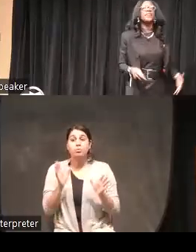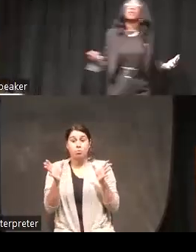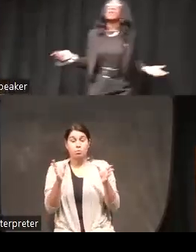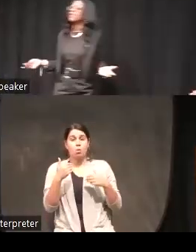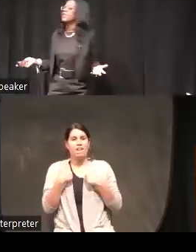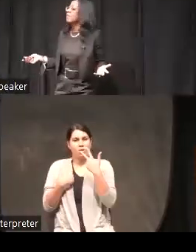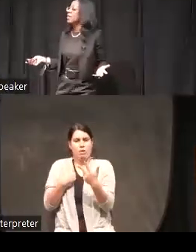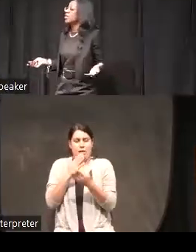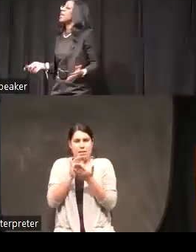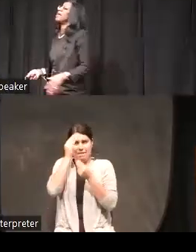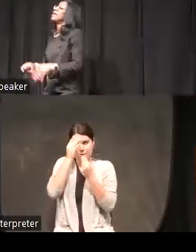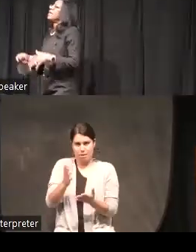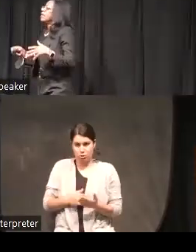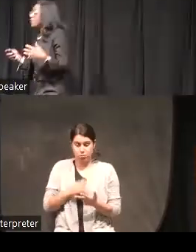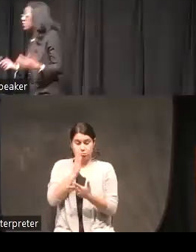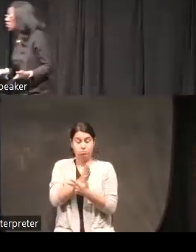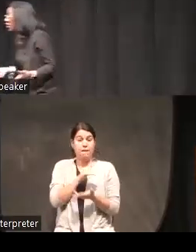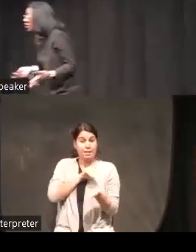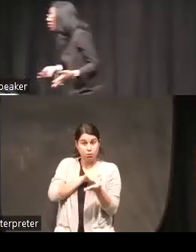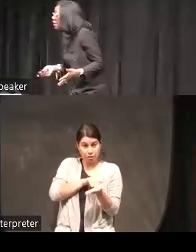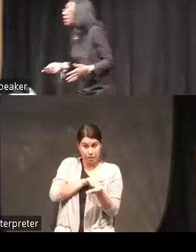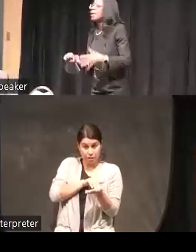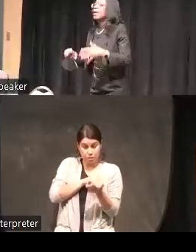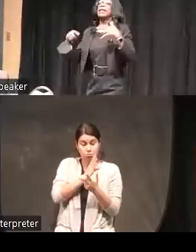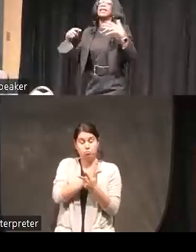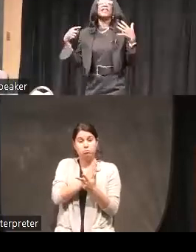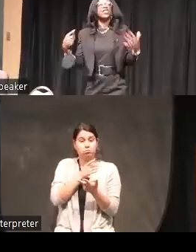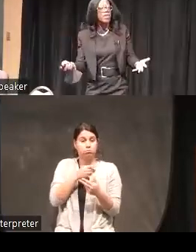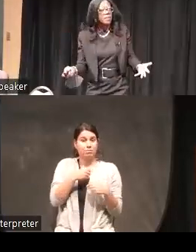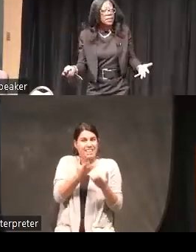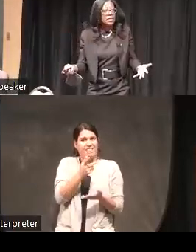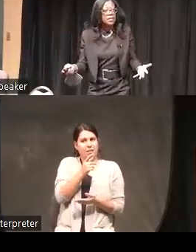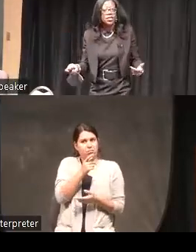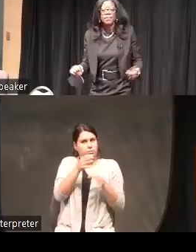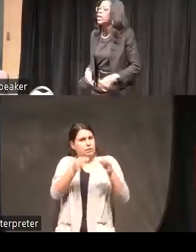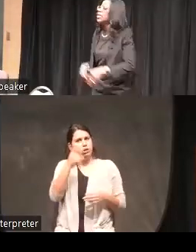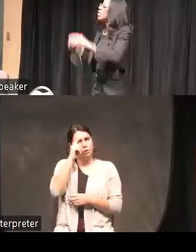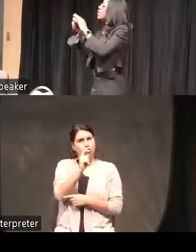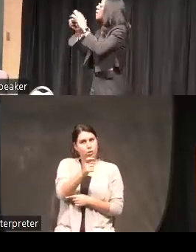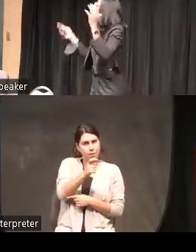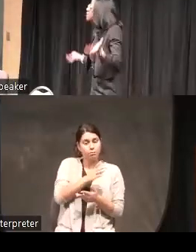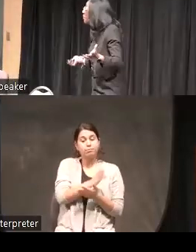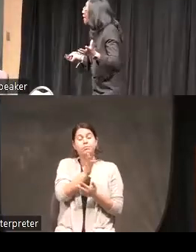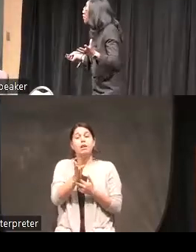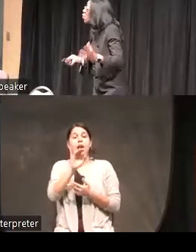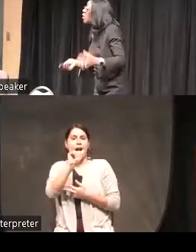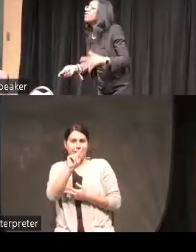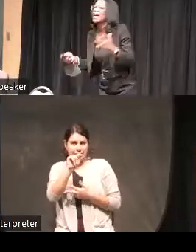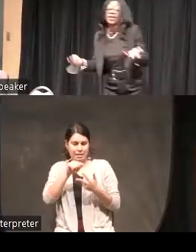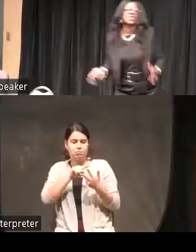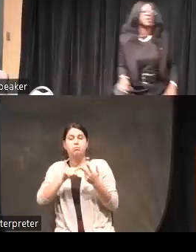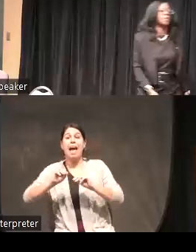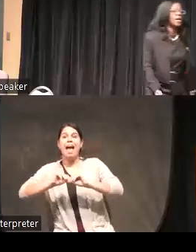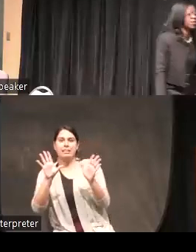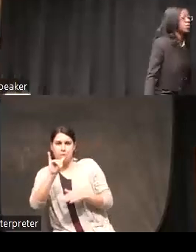you've got 3 pieces of information. You've got the physician giving a treatment decision, you've got their implicit bias score, and you've got